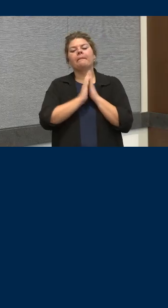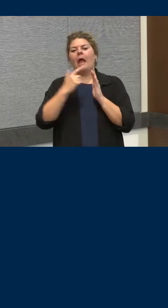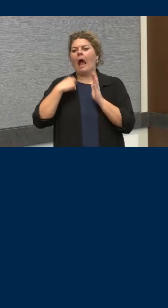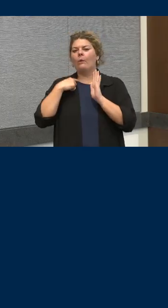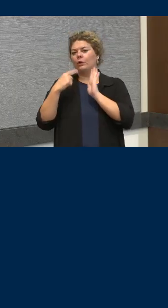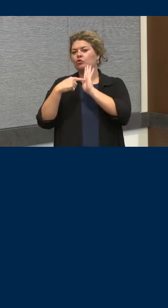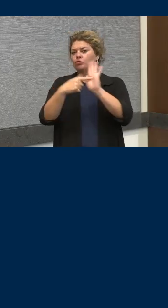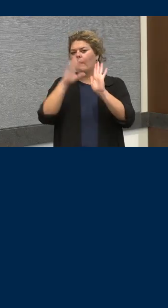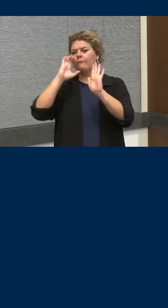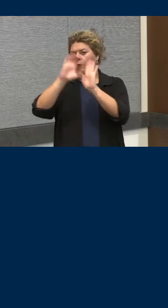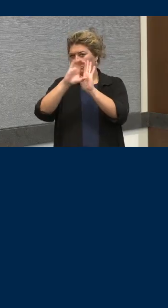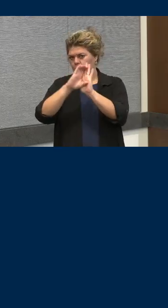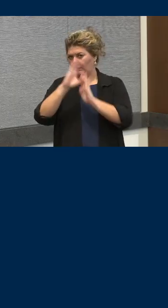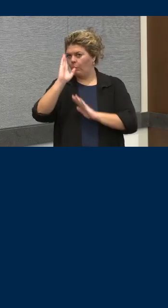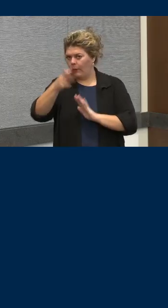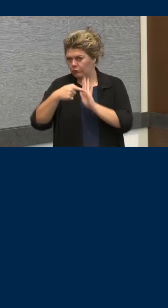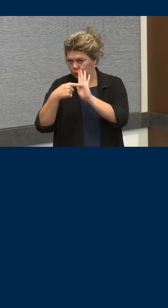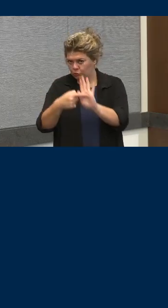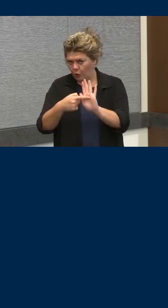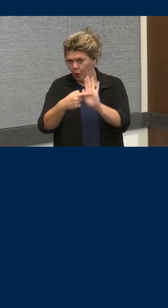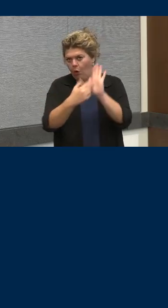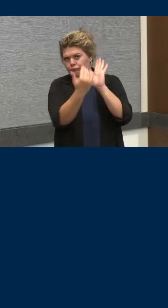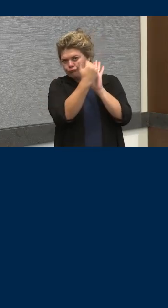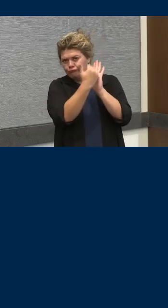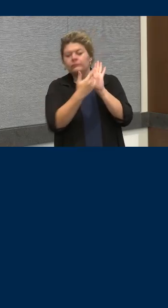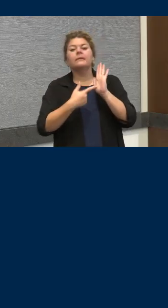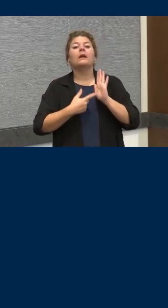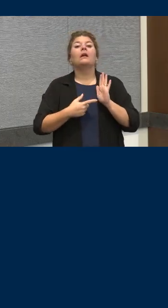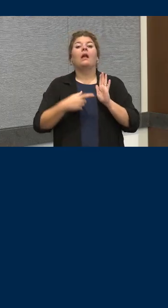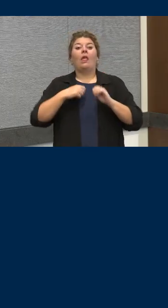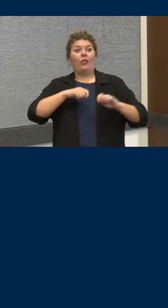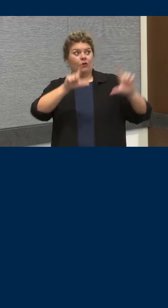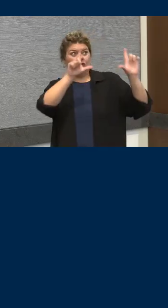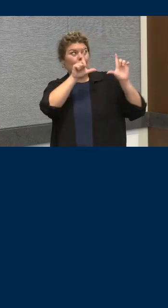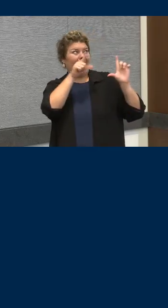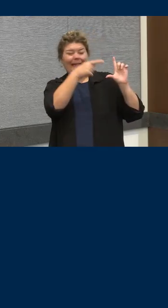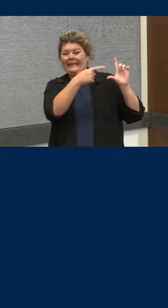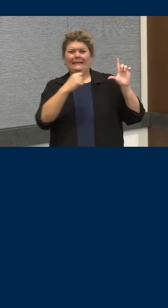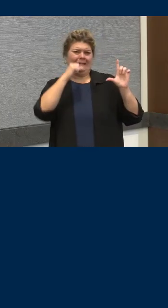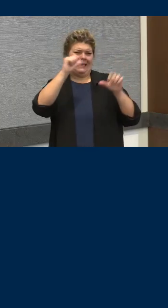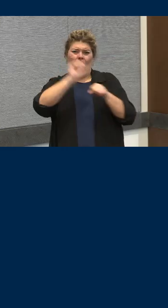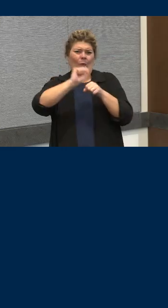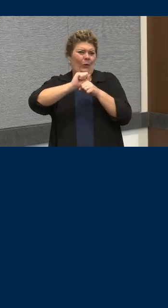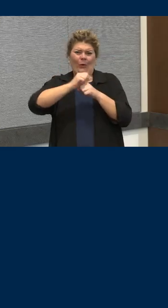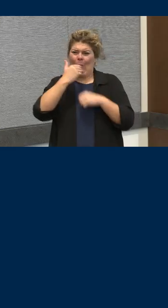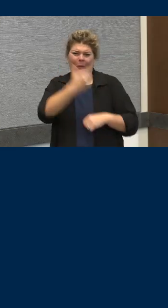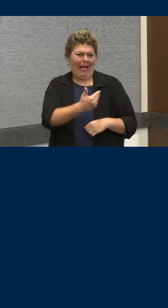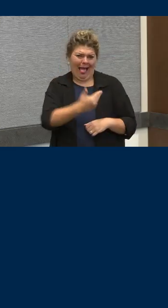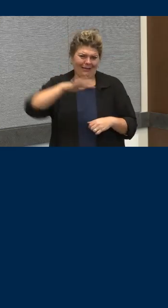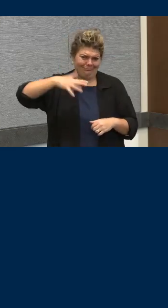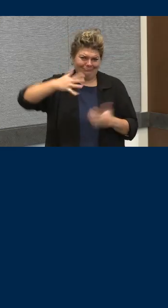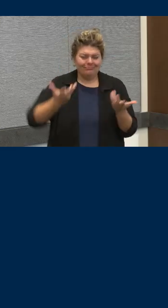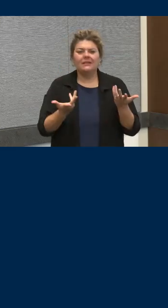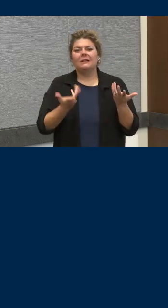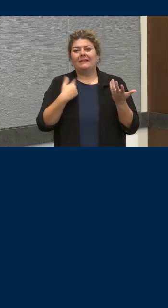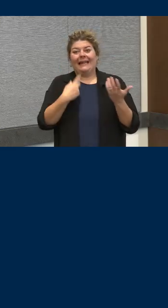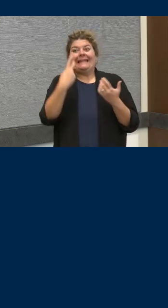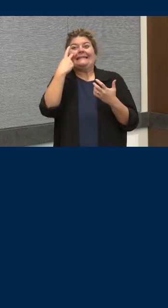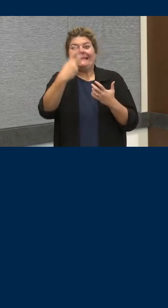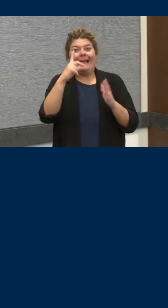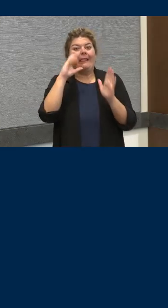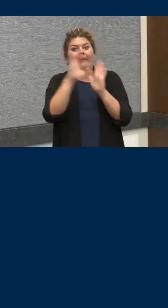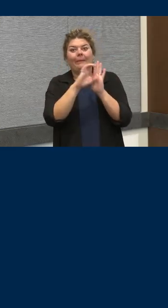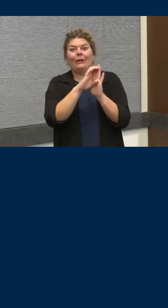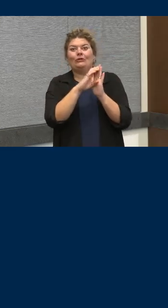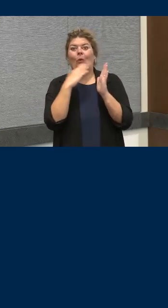some photographs, and the screen here doesn't work very well in terms of letting you see the photographs